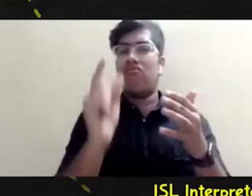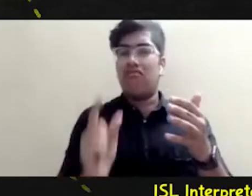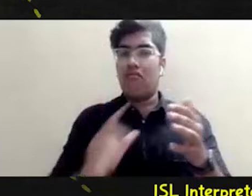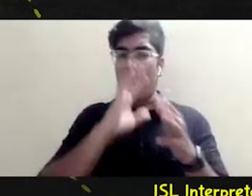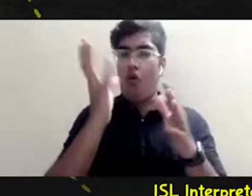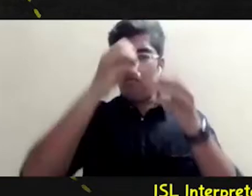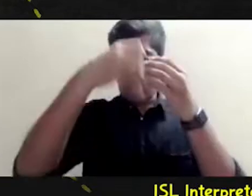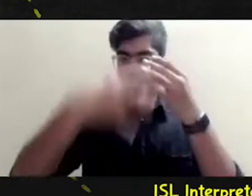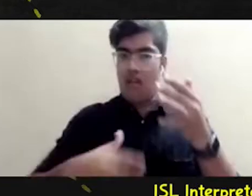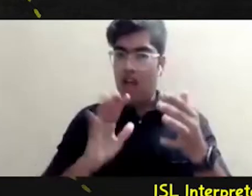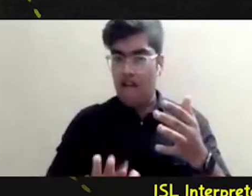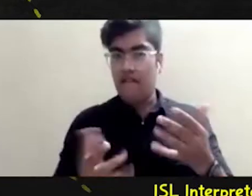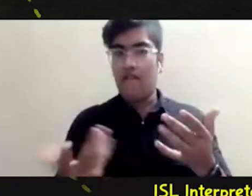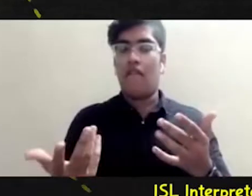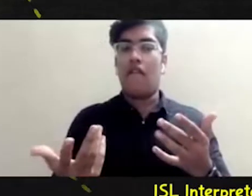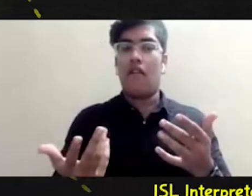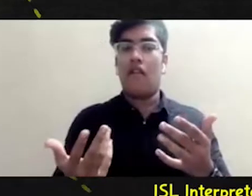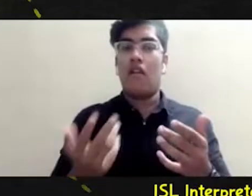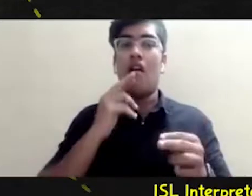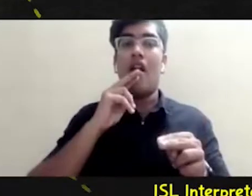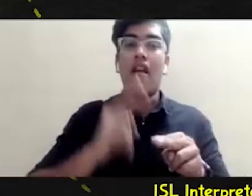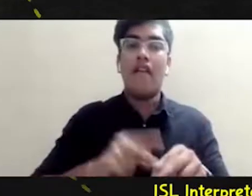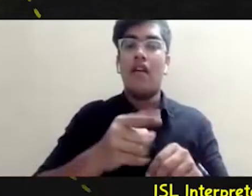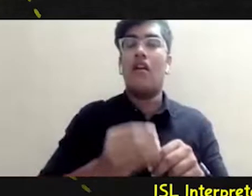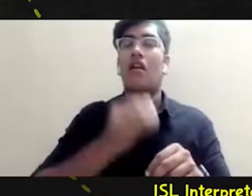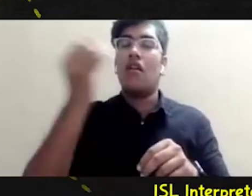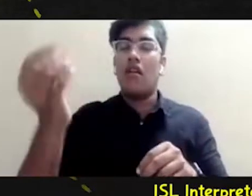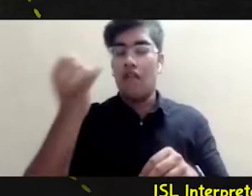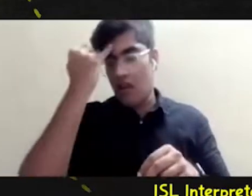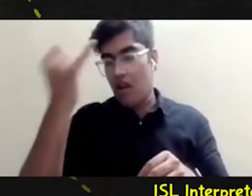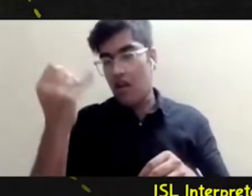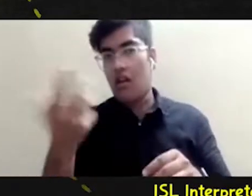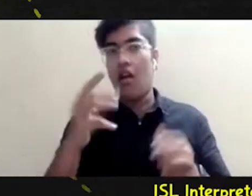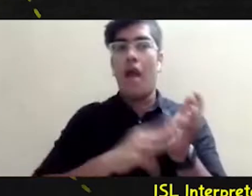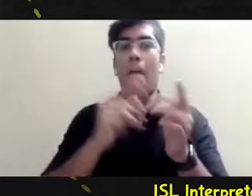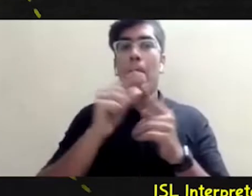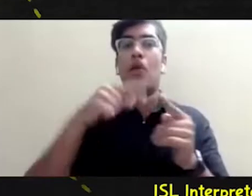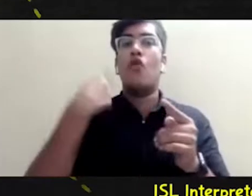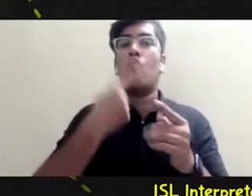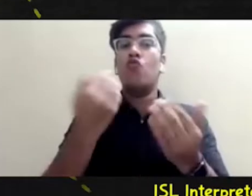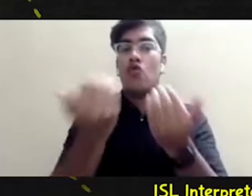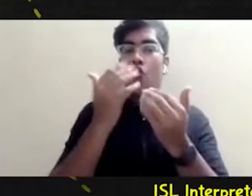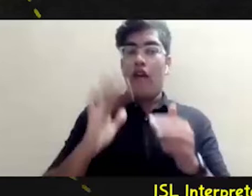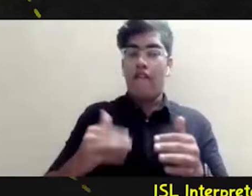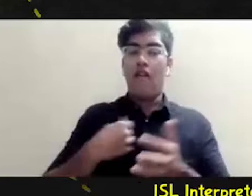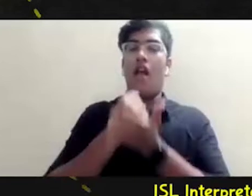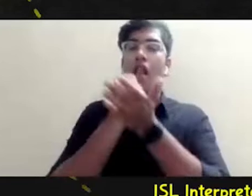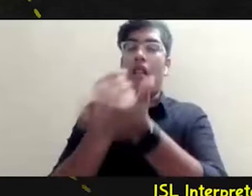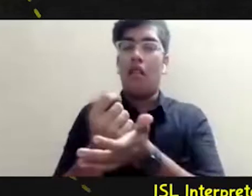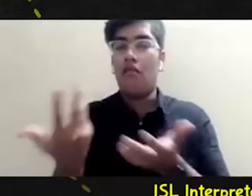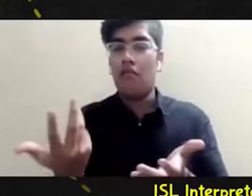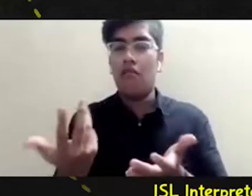said. What would happen if we gave some incentive, some recognition to the MPs who had actually supported LGBTQ plus rights,